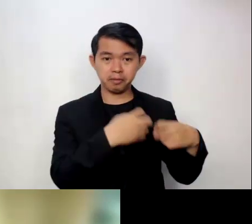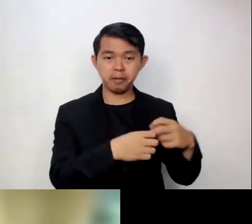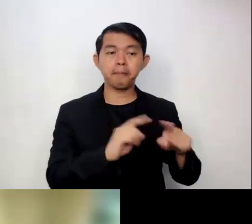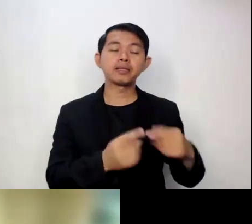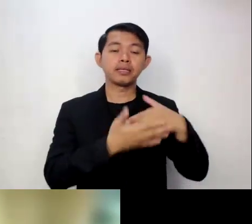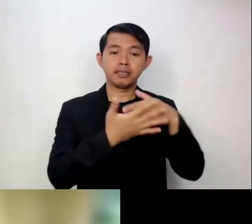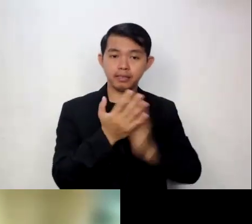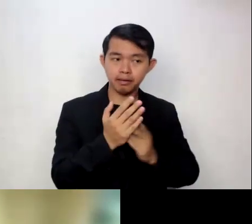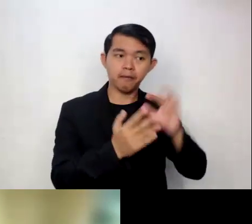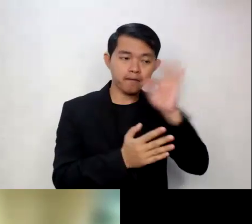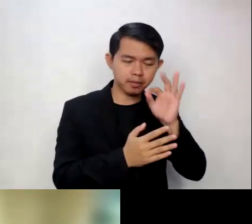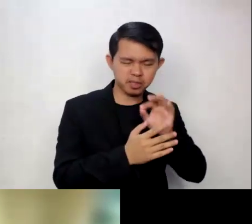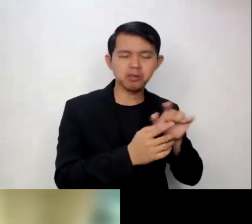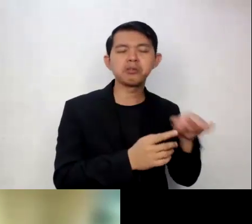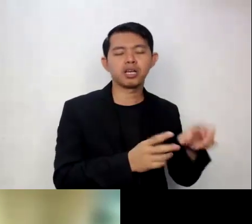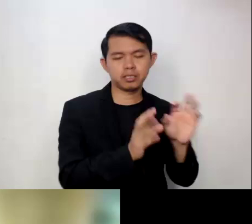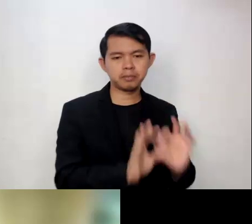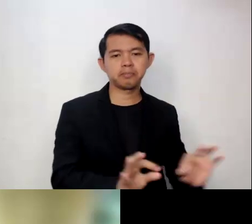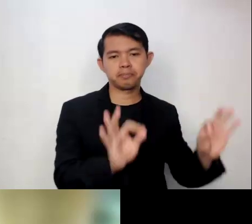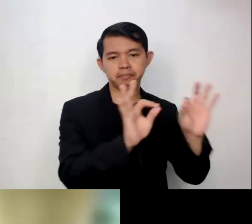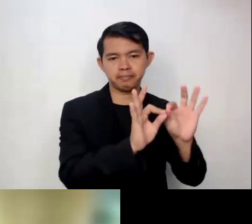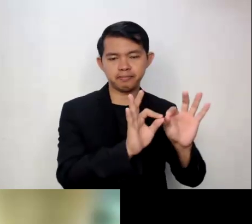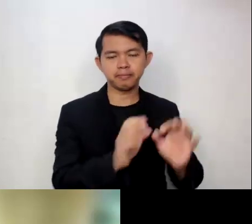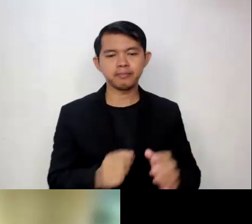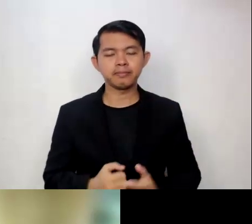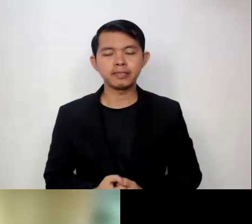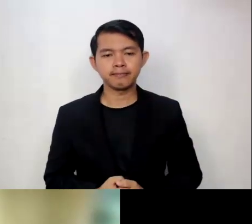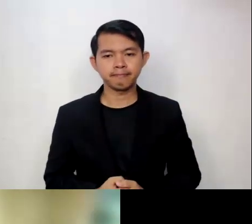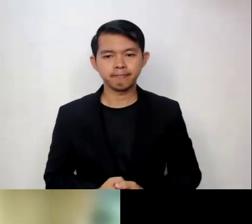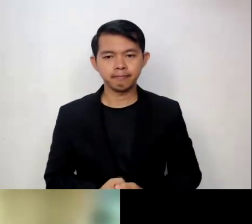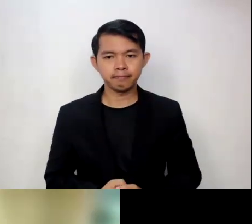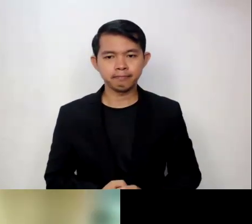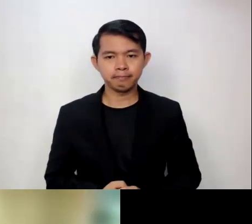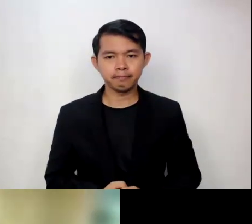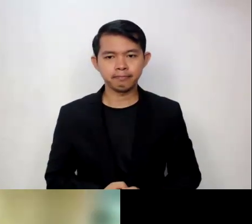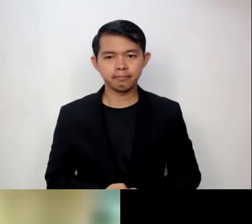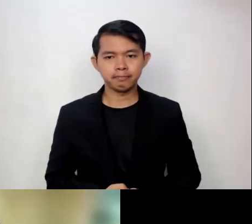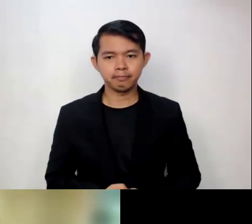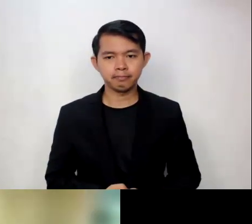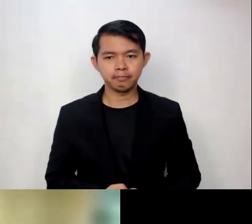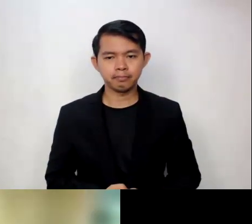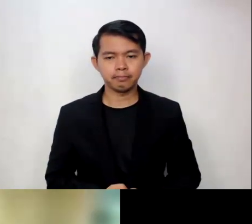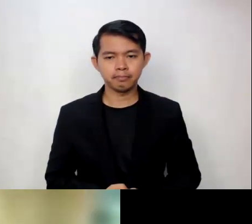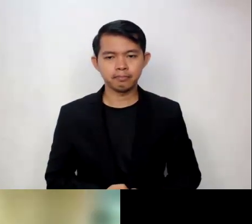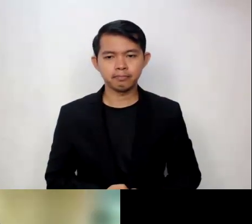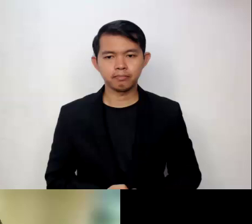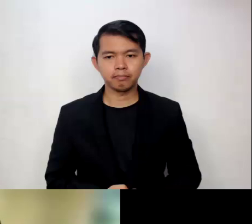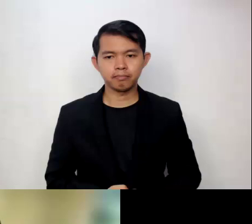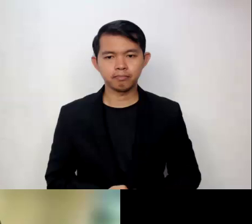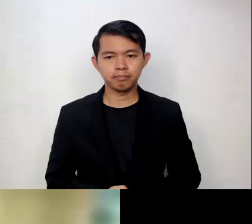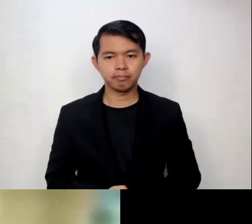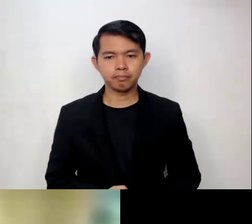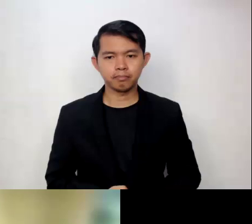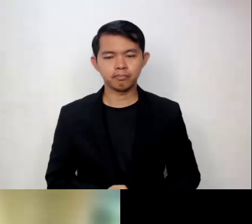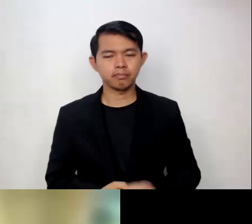For Filipinos na certain group, it might be important for them. So that is like a tricky balance